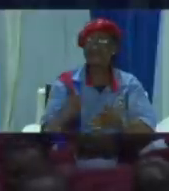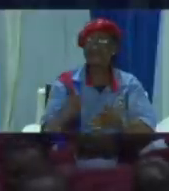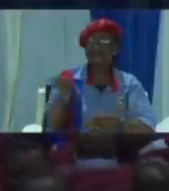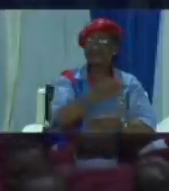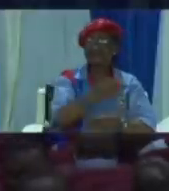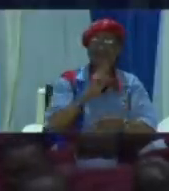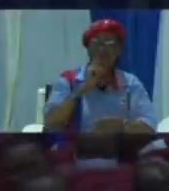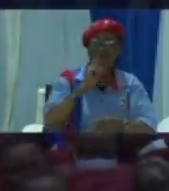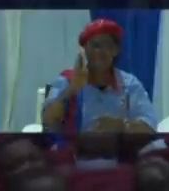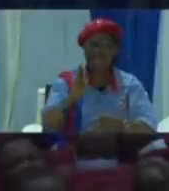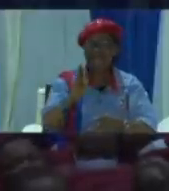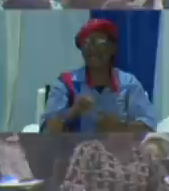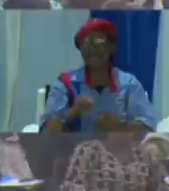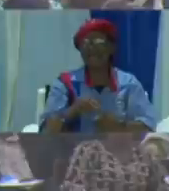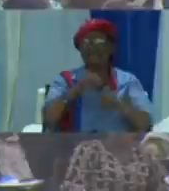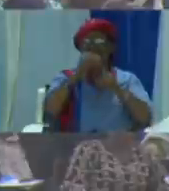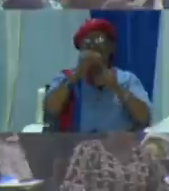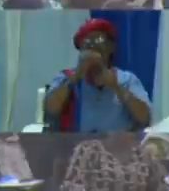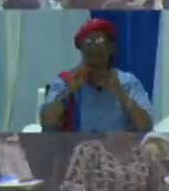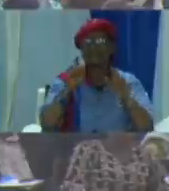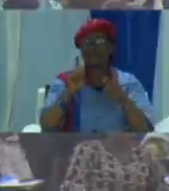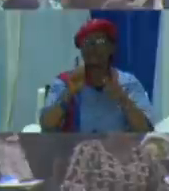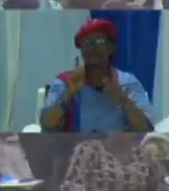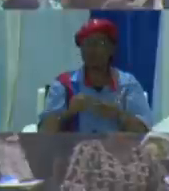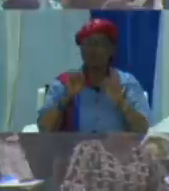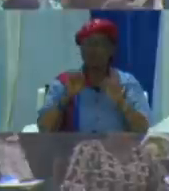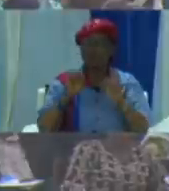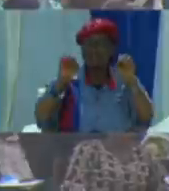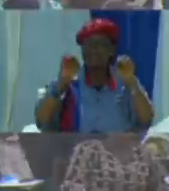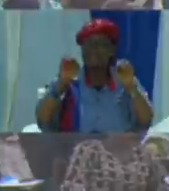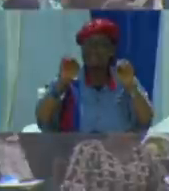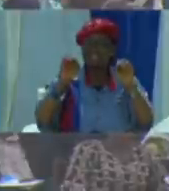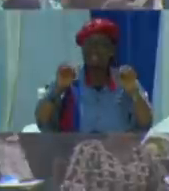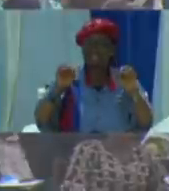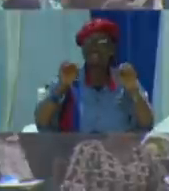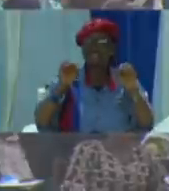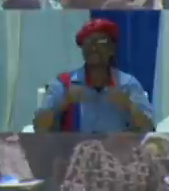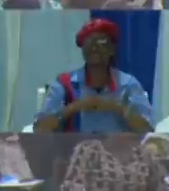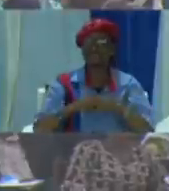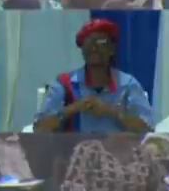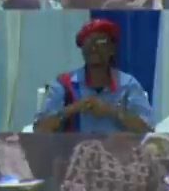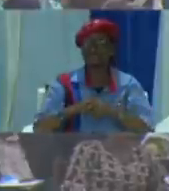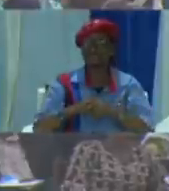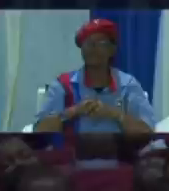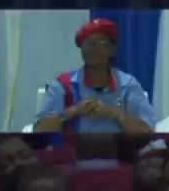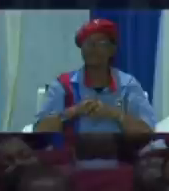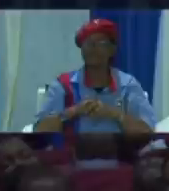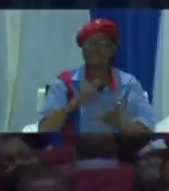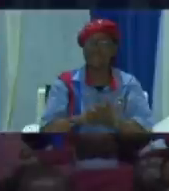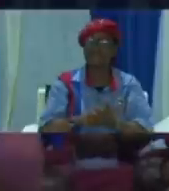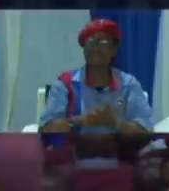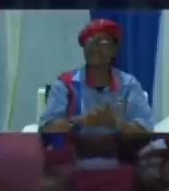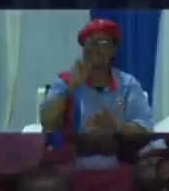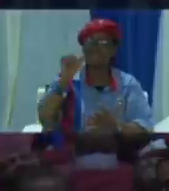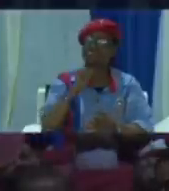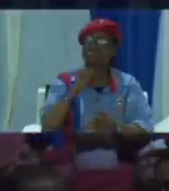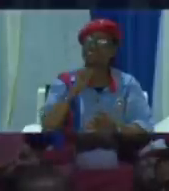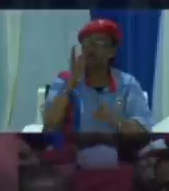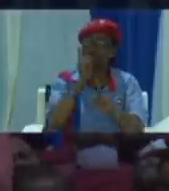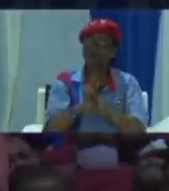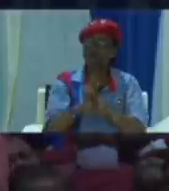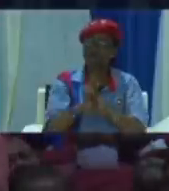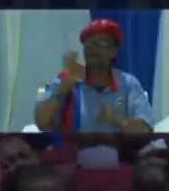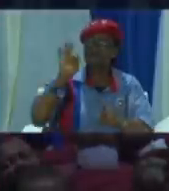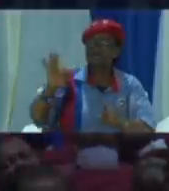mo gege bi oni wasu to yoranti pe o lati se ikoni. That's not just preaching, but it is teaching. Ije pe ko